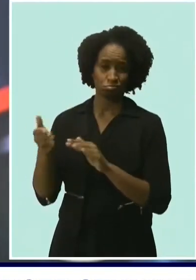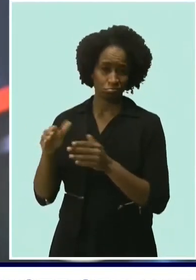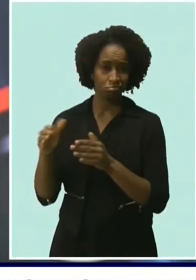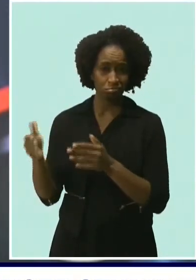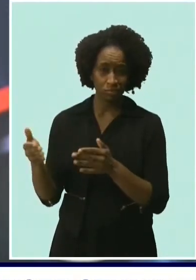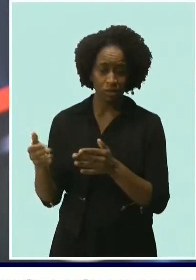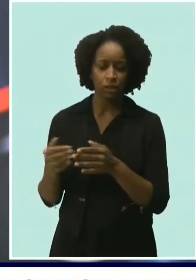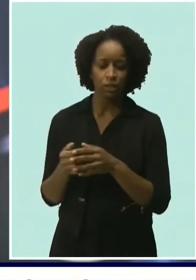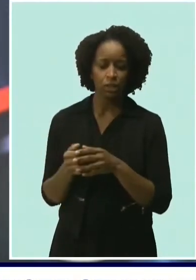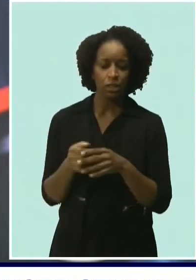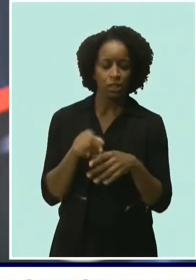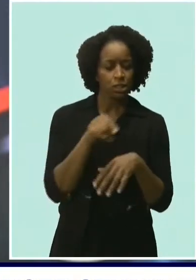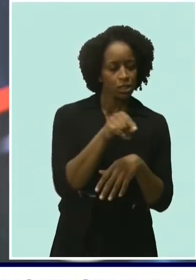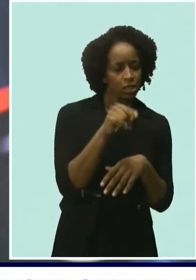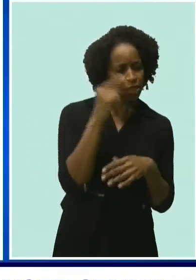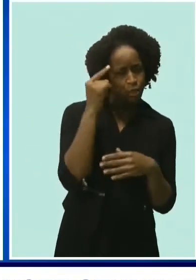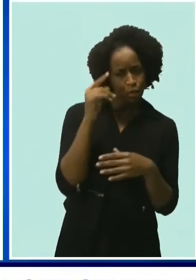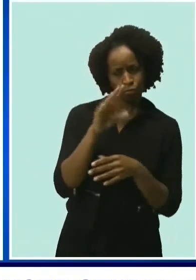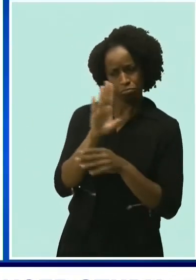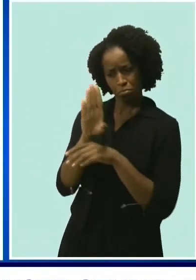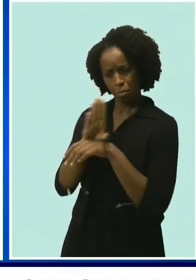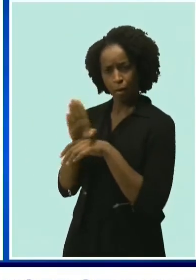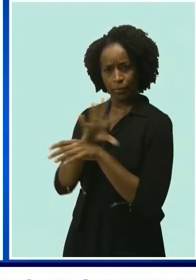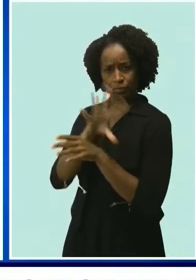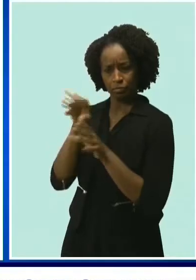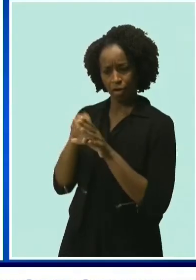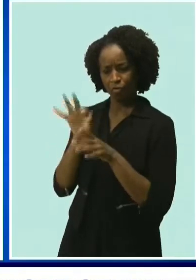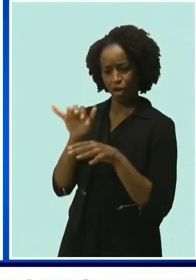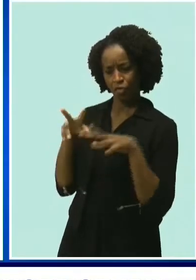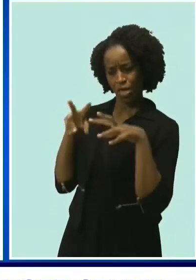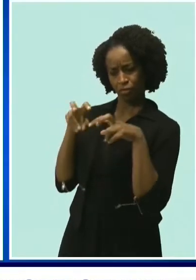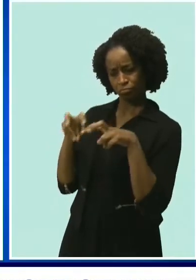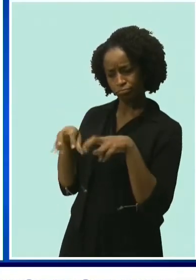to be involved in the study. The